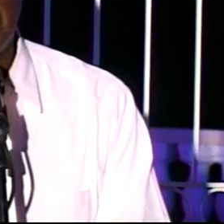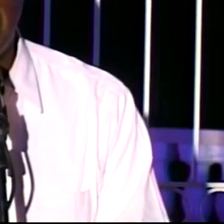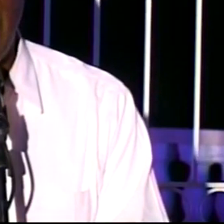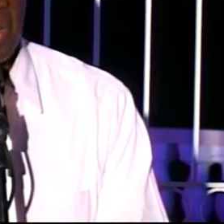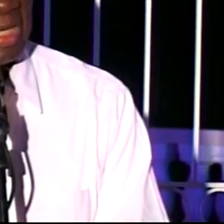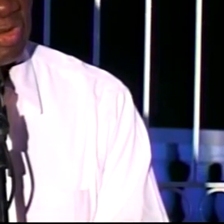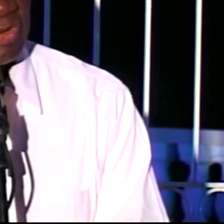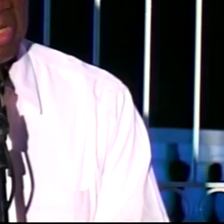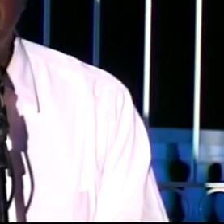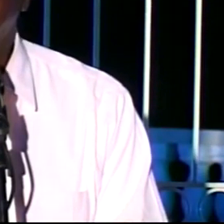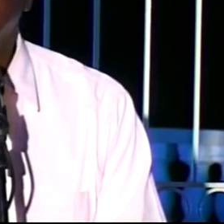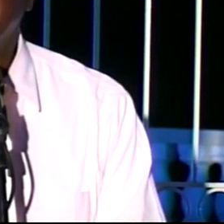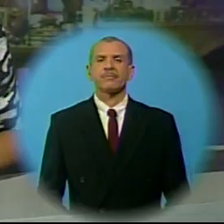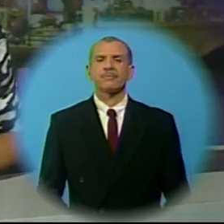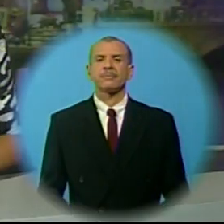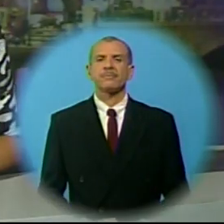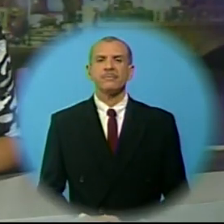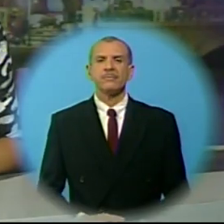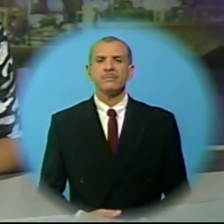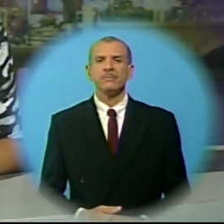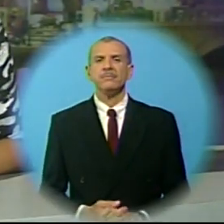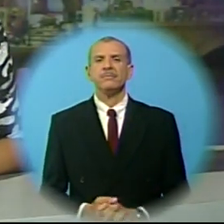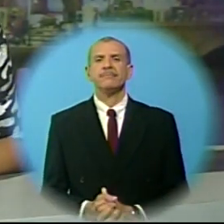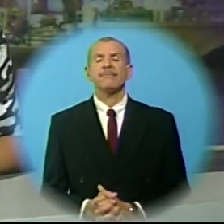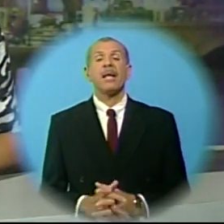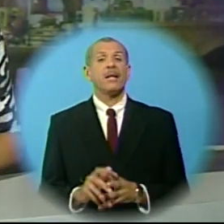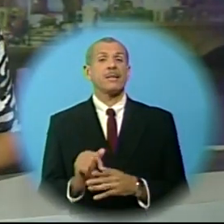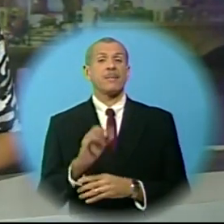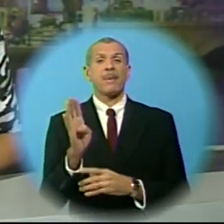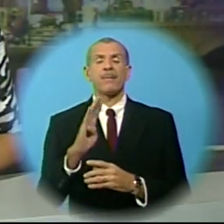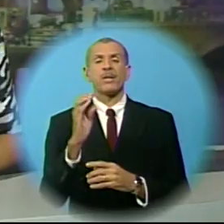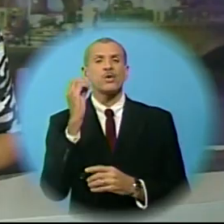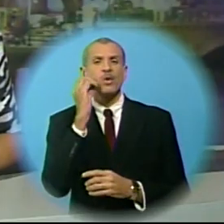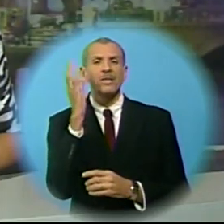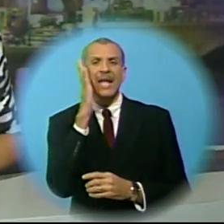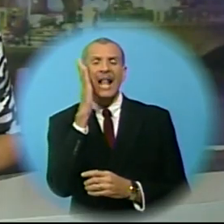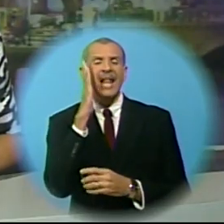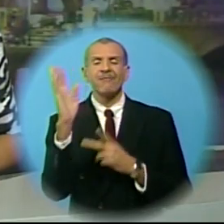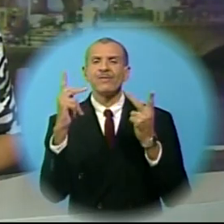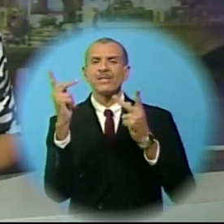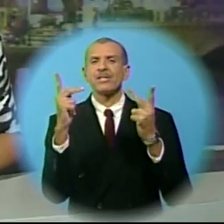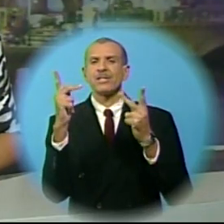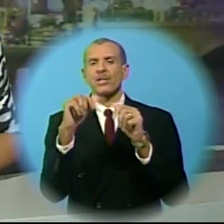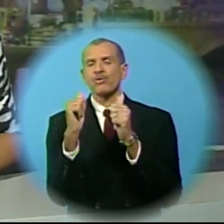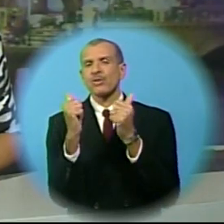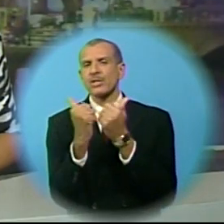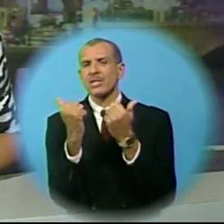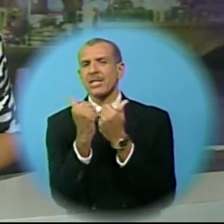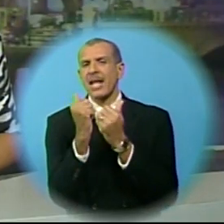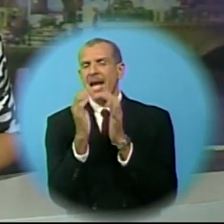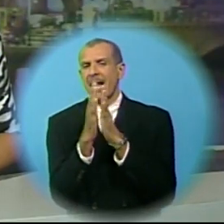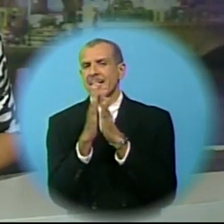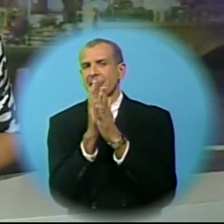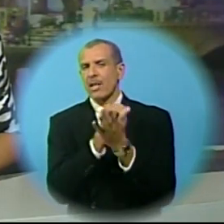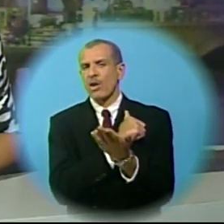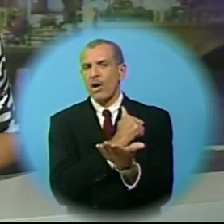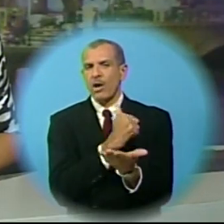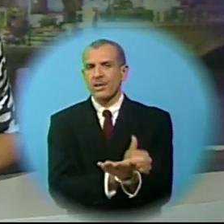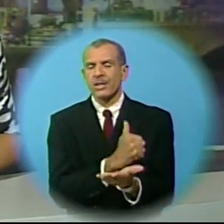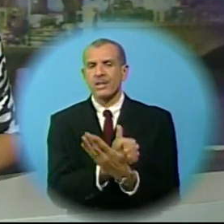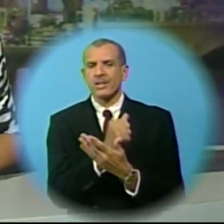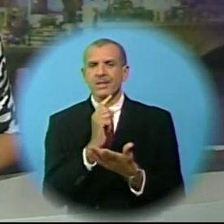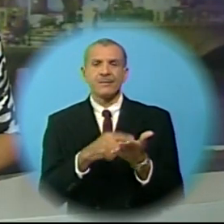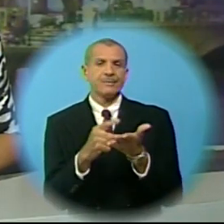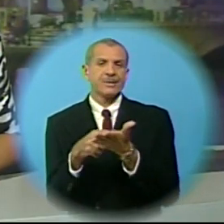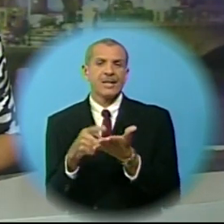of our country. Well, meantime, the Barbados Hotel and Tourism Association is calling on the authorities to urgently address